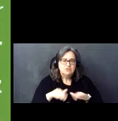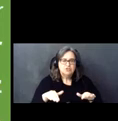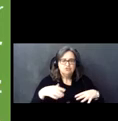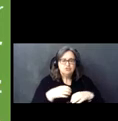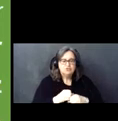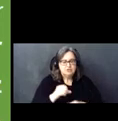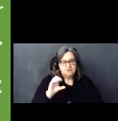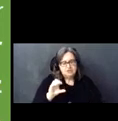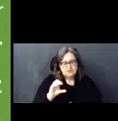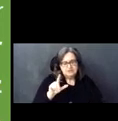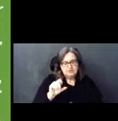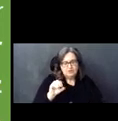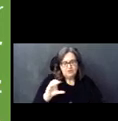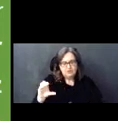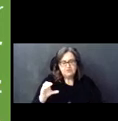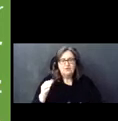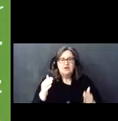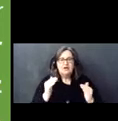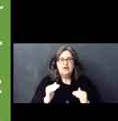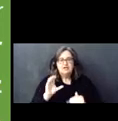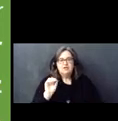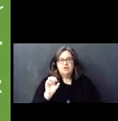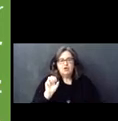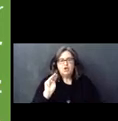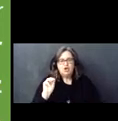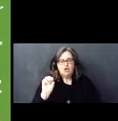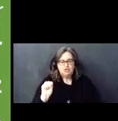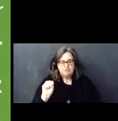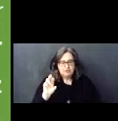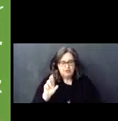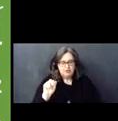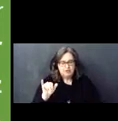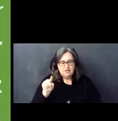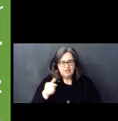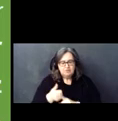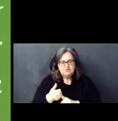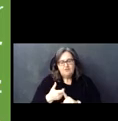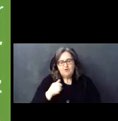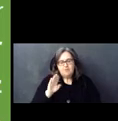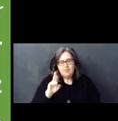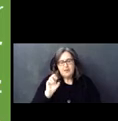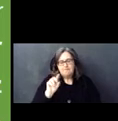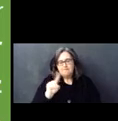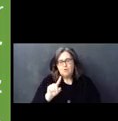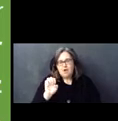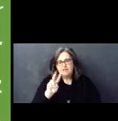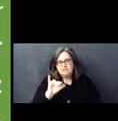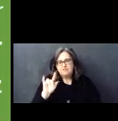Ray. He's a member of the Bronzeville Kenwood Mutual Aid